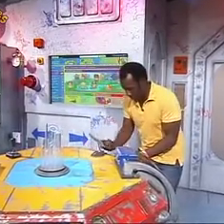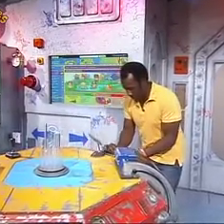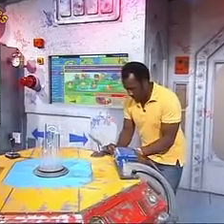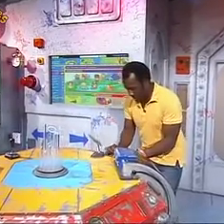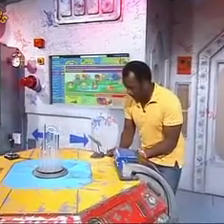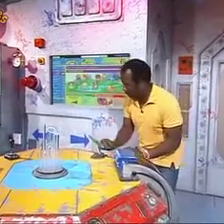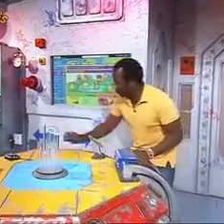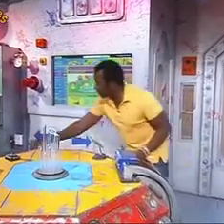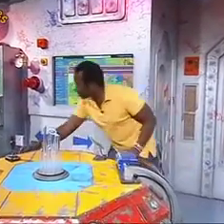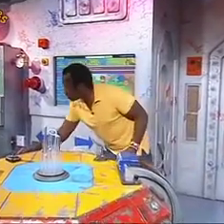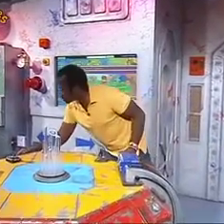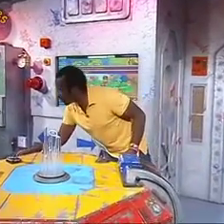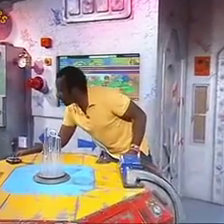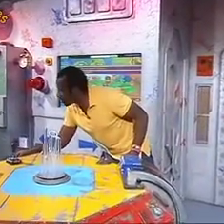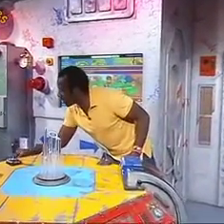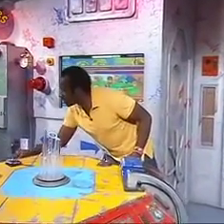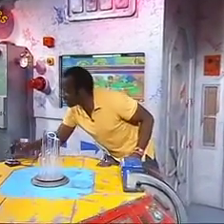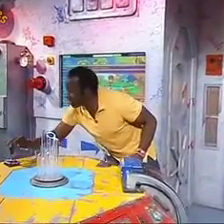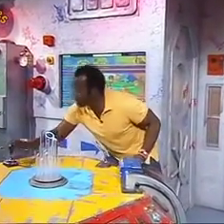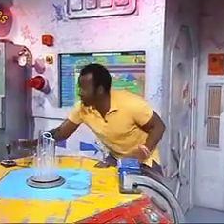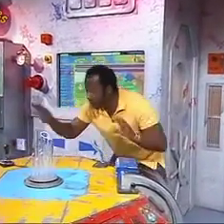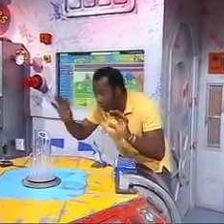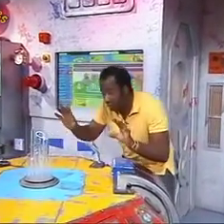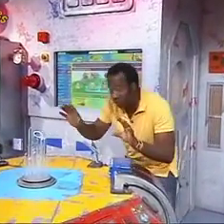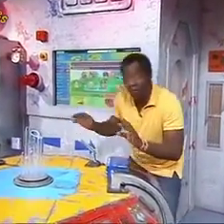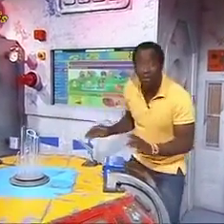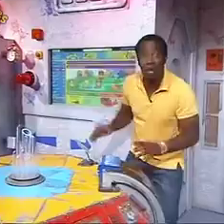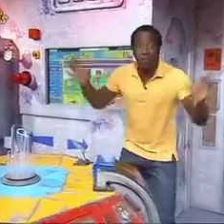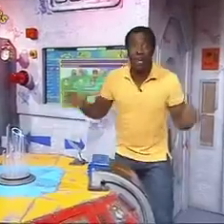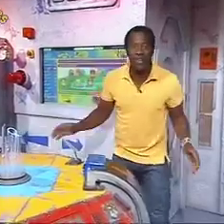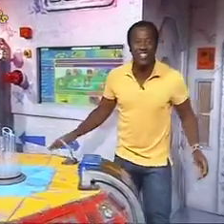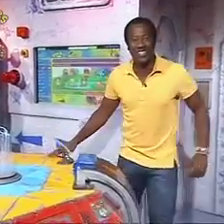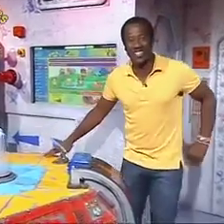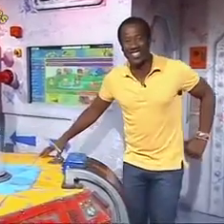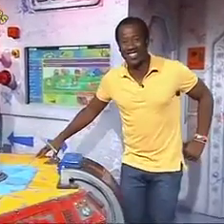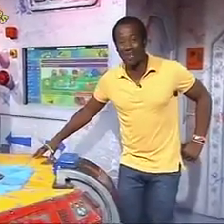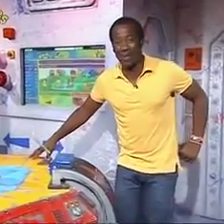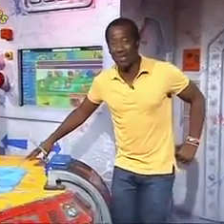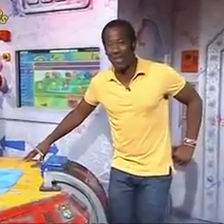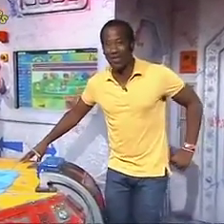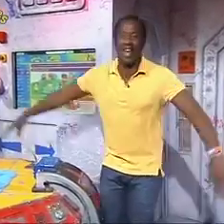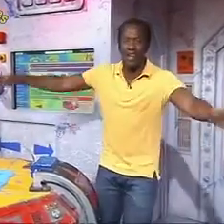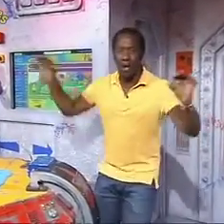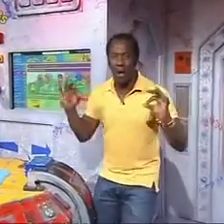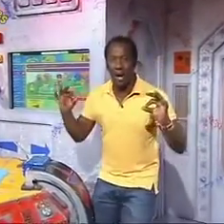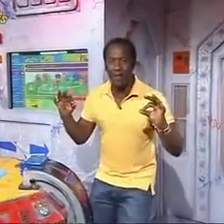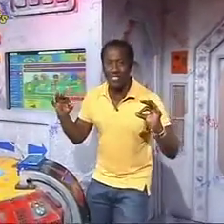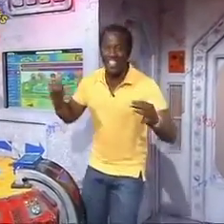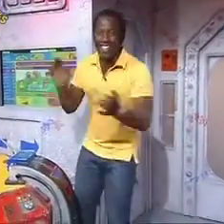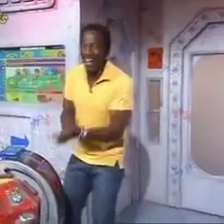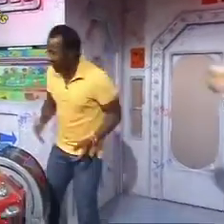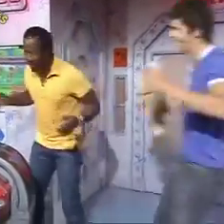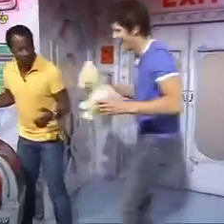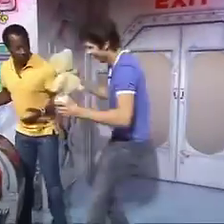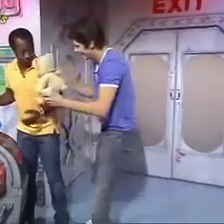Okay, baby, we're gonna slow things down just a little bit, Mike. Oh, hello, you're watching CBeebies at the weekend. I'm